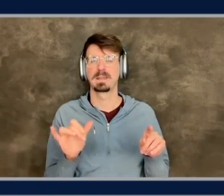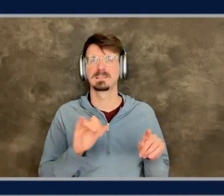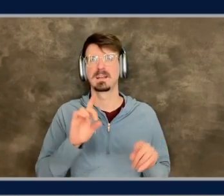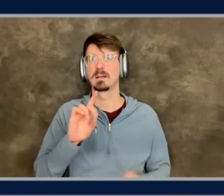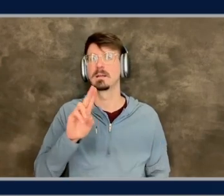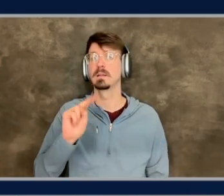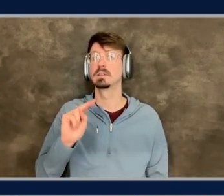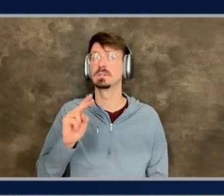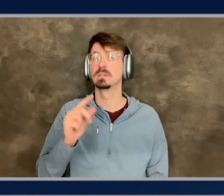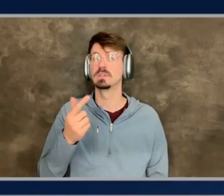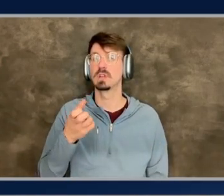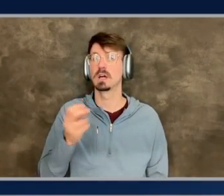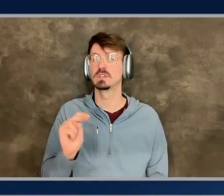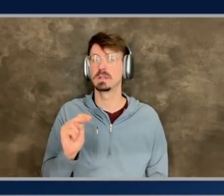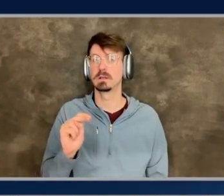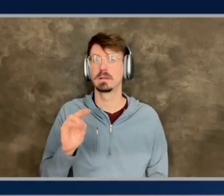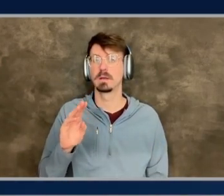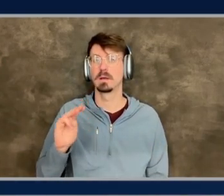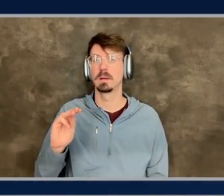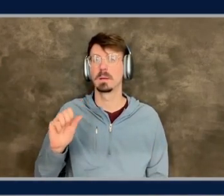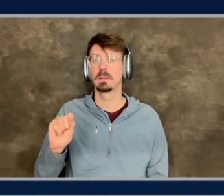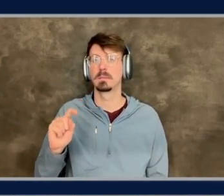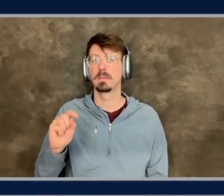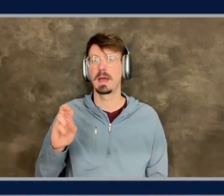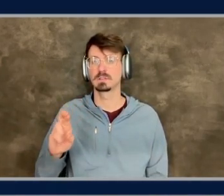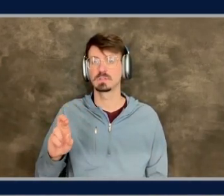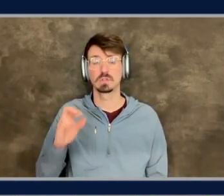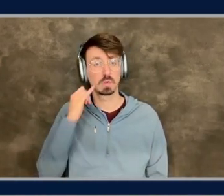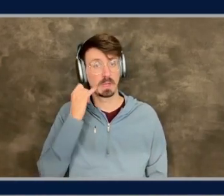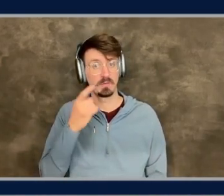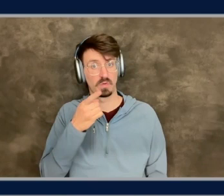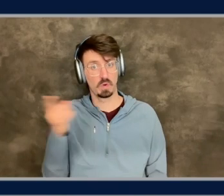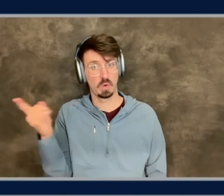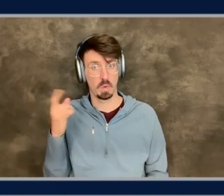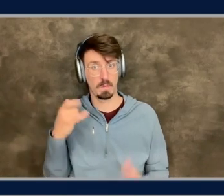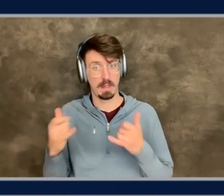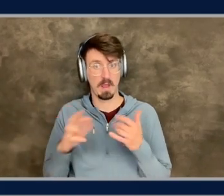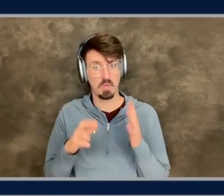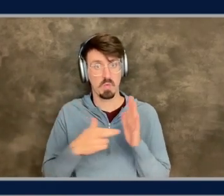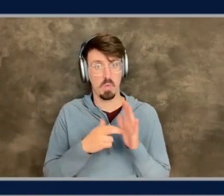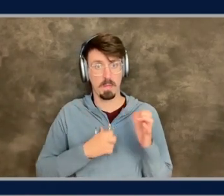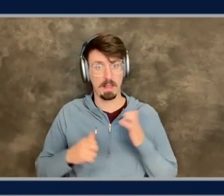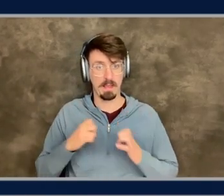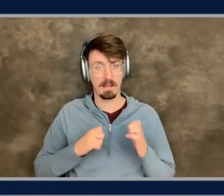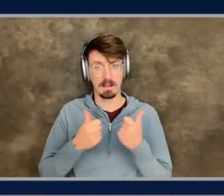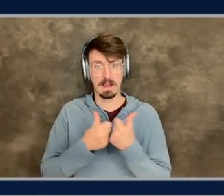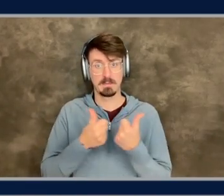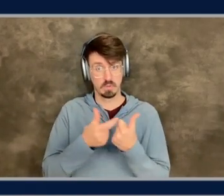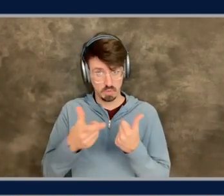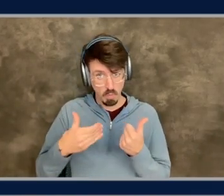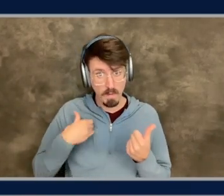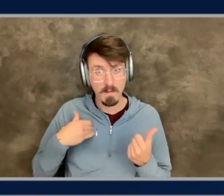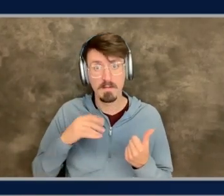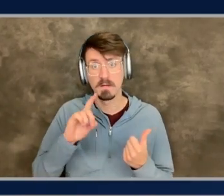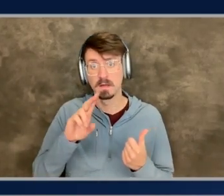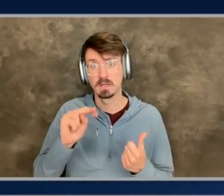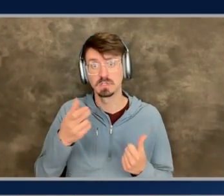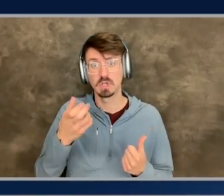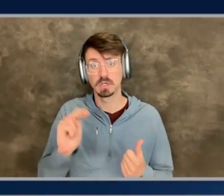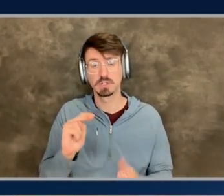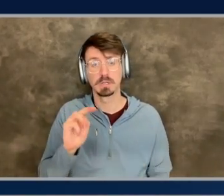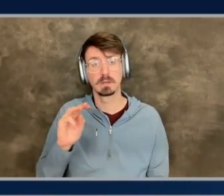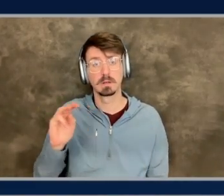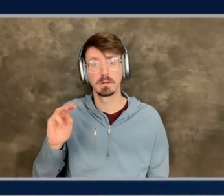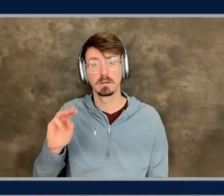exactly. A dungeon master. So if you play role-playing games and you have a dungeon master, then you might be